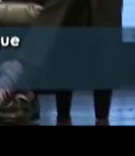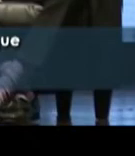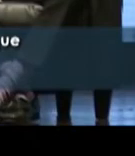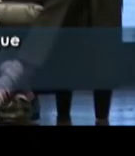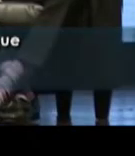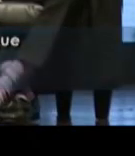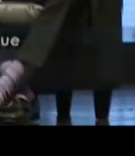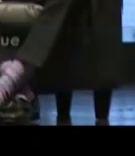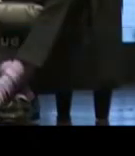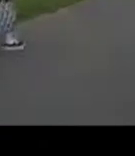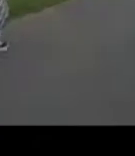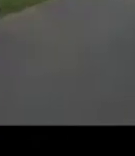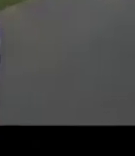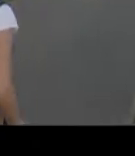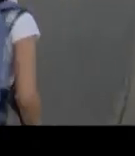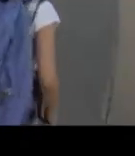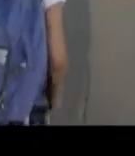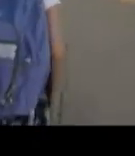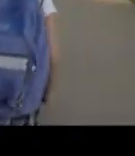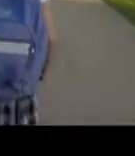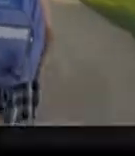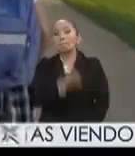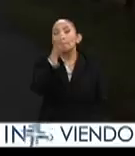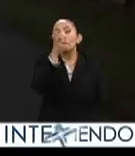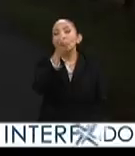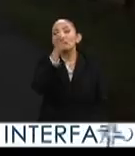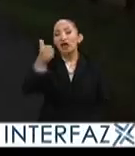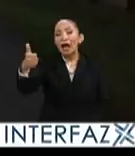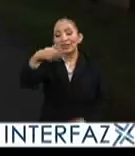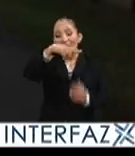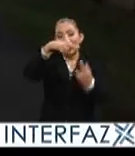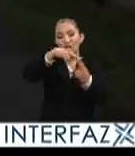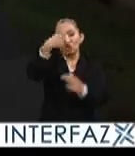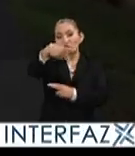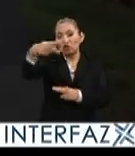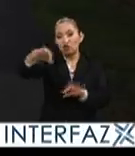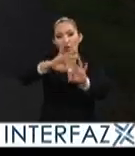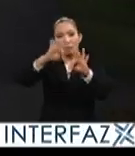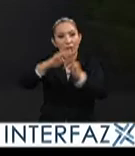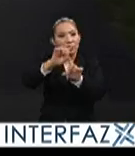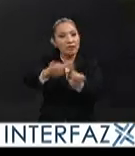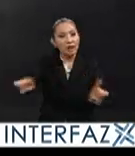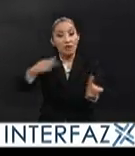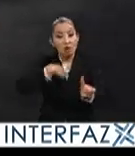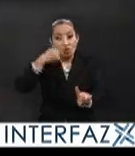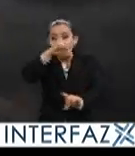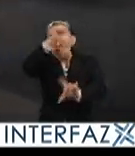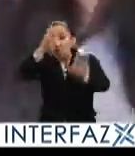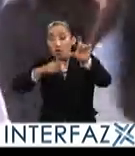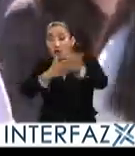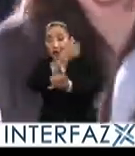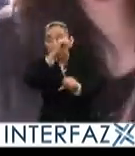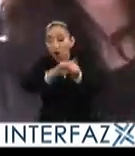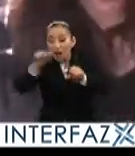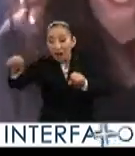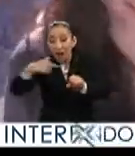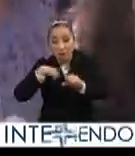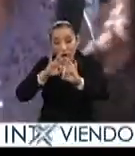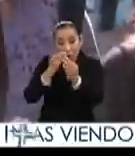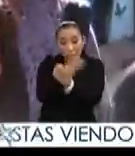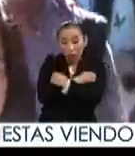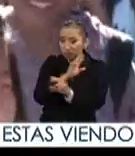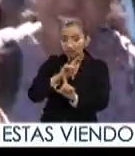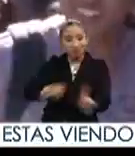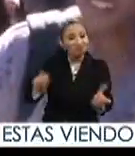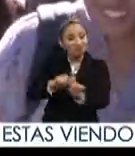no experience of a garden. Por ello, cada región tiene una técnica educativa diferente y no existe un modelo nacional. La evaluación y fomento